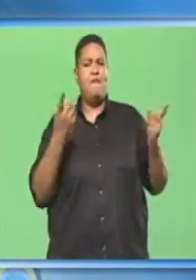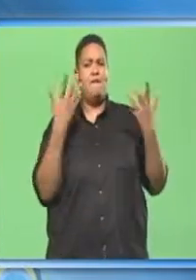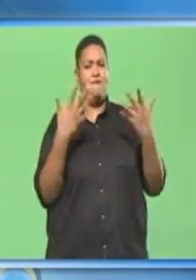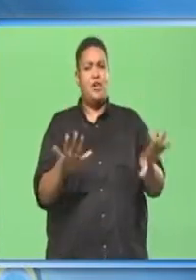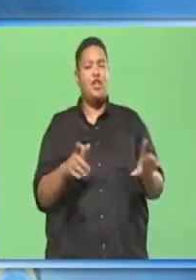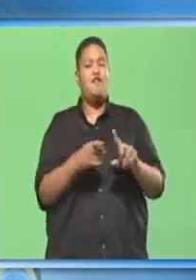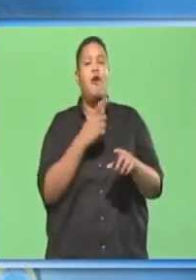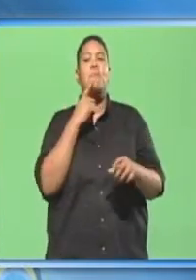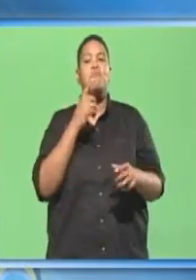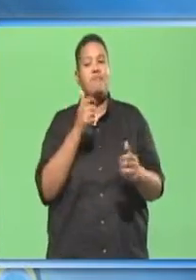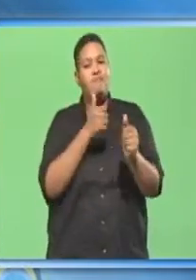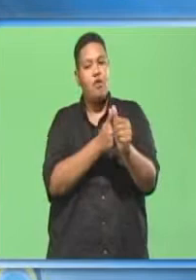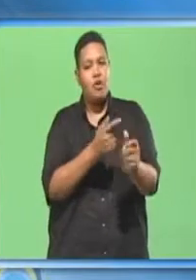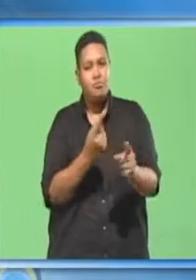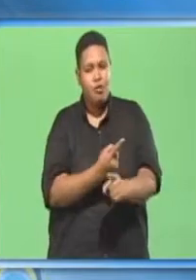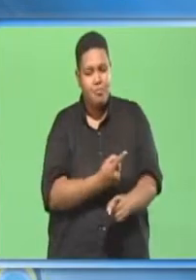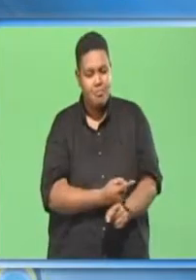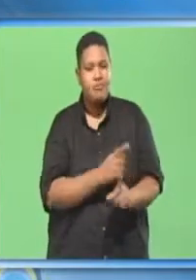adhering properly.